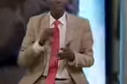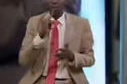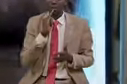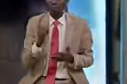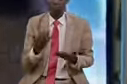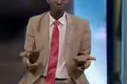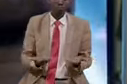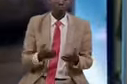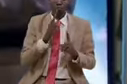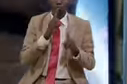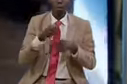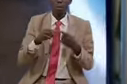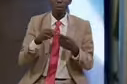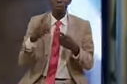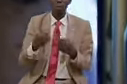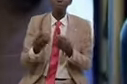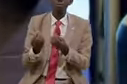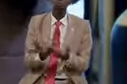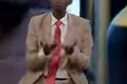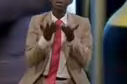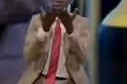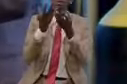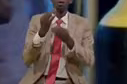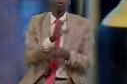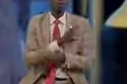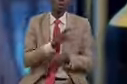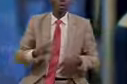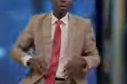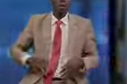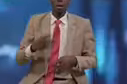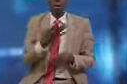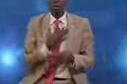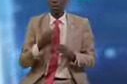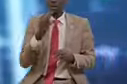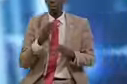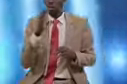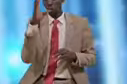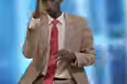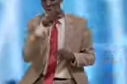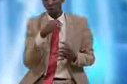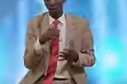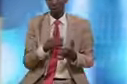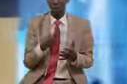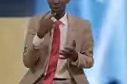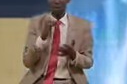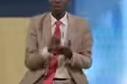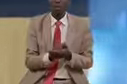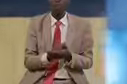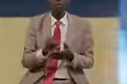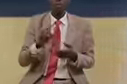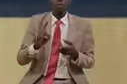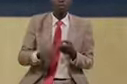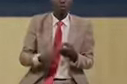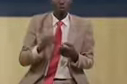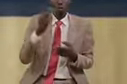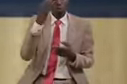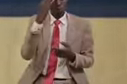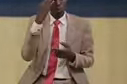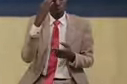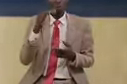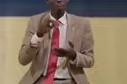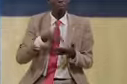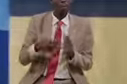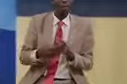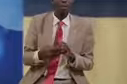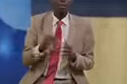the sacrifice of Christ. Unless you miss it, it said, to which, that is to say, God was